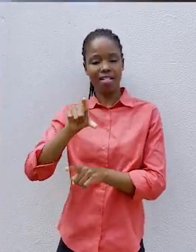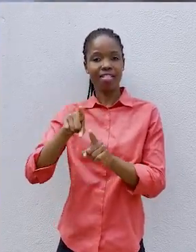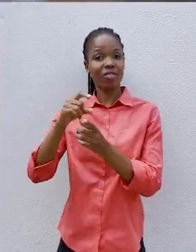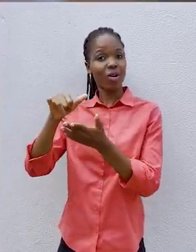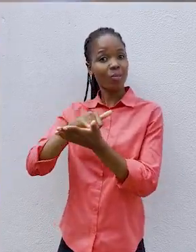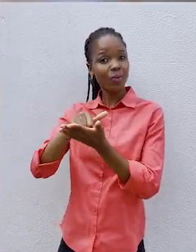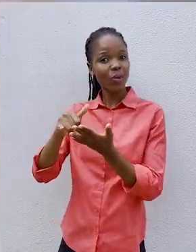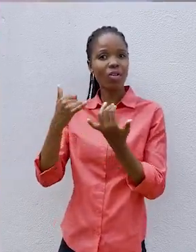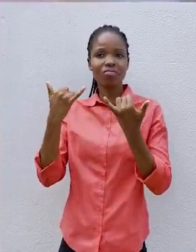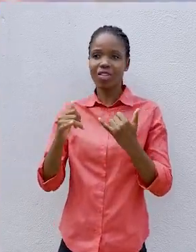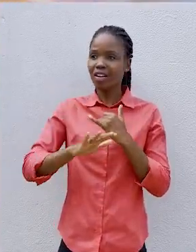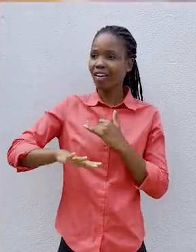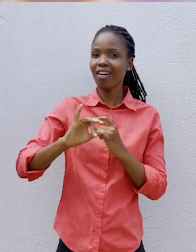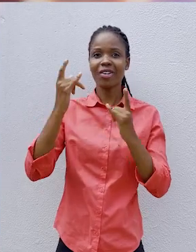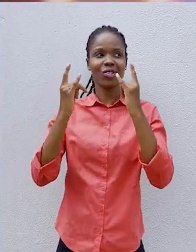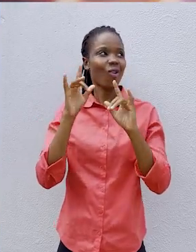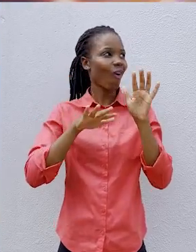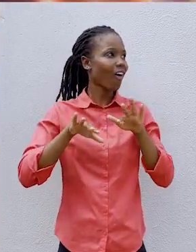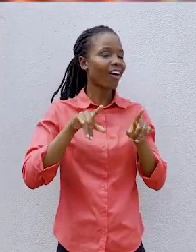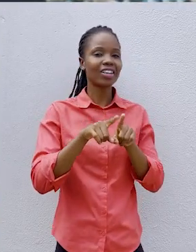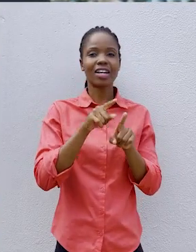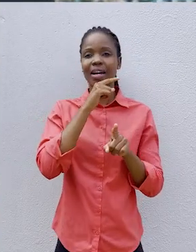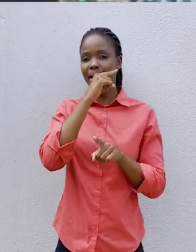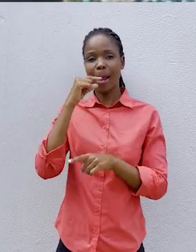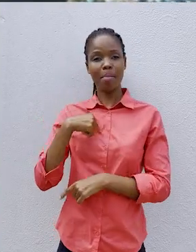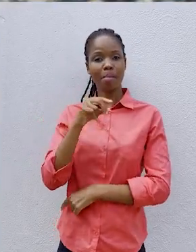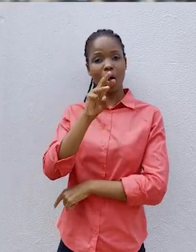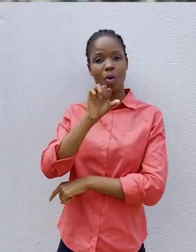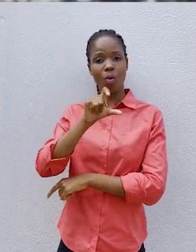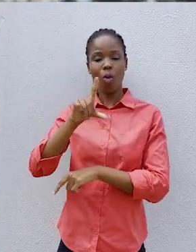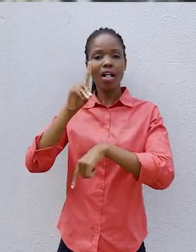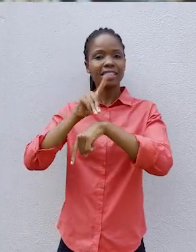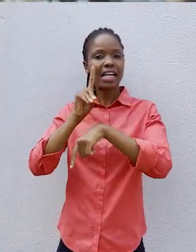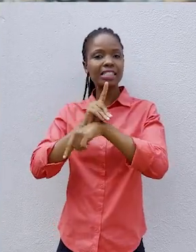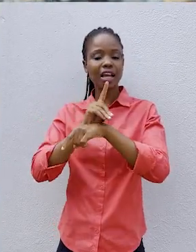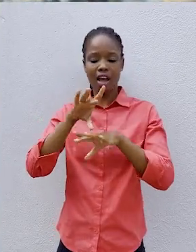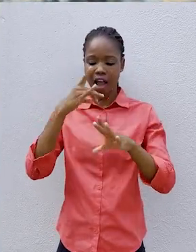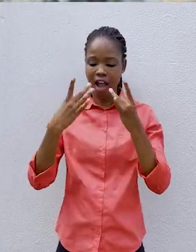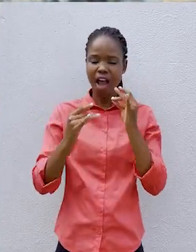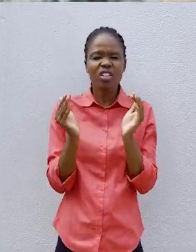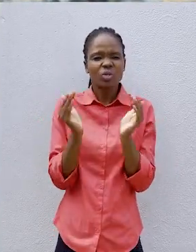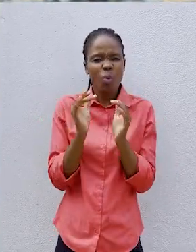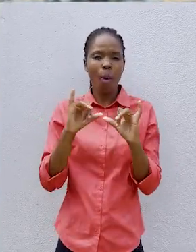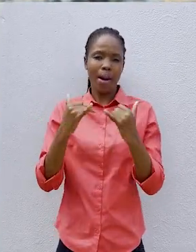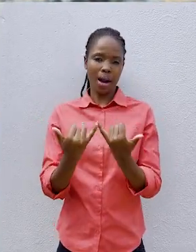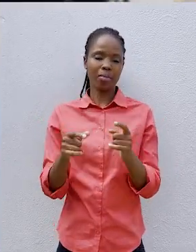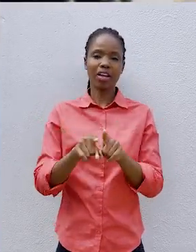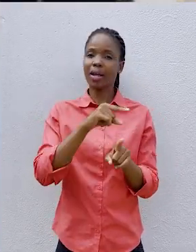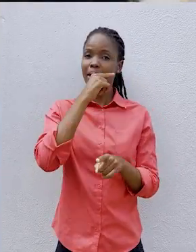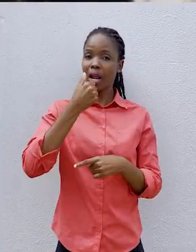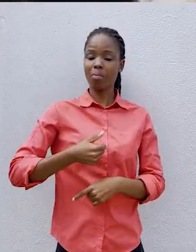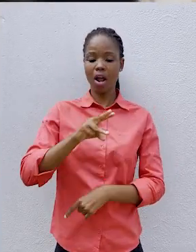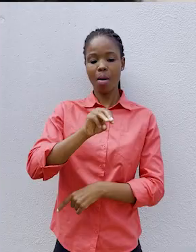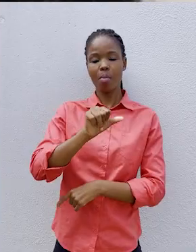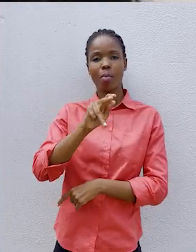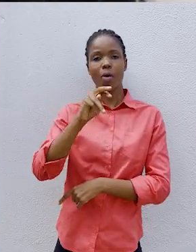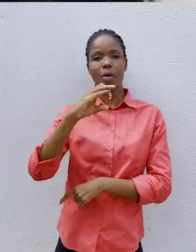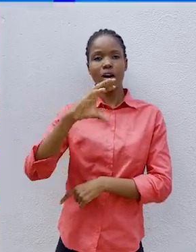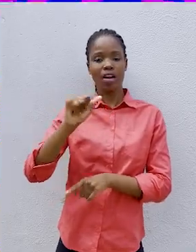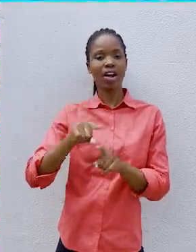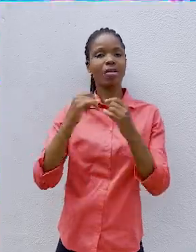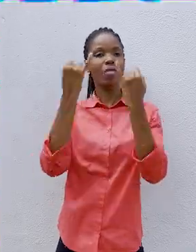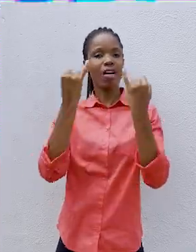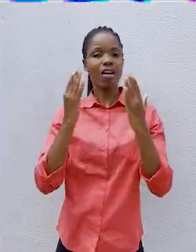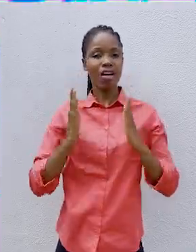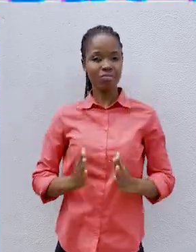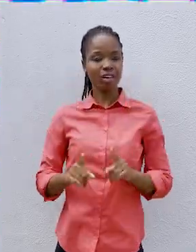We are in Hudson Yards in Manhattan. Might as well. I'm a data analyst for a small tech company. I am Monica Srivastava. I